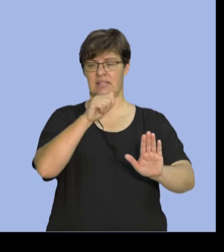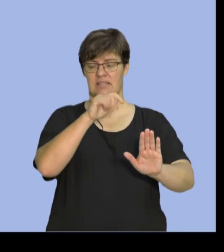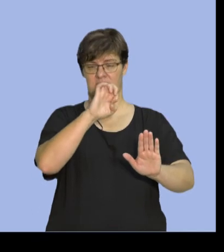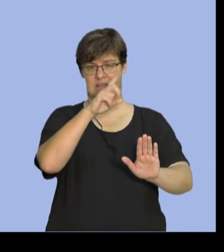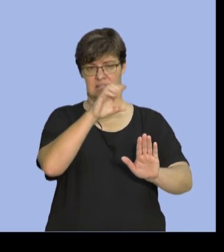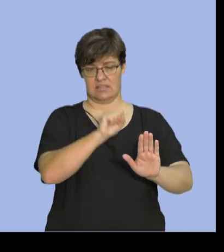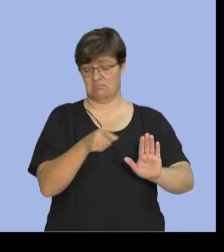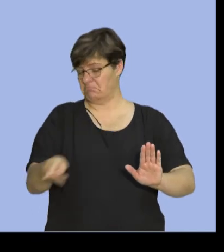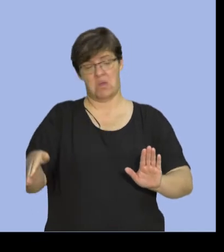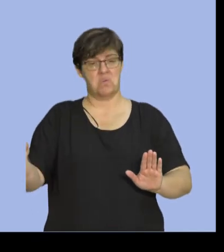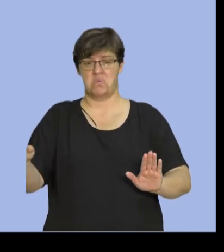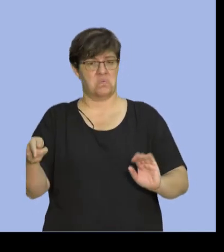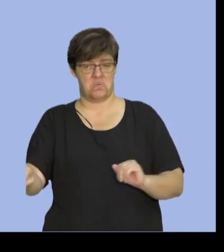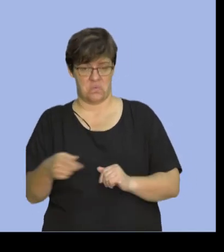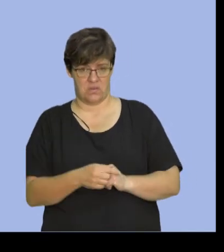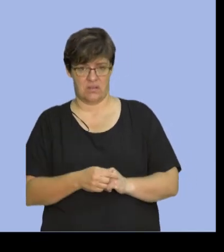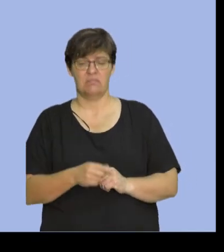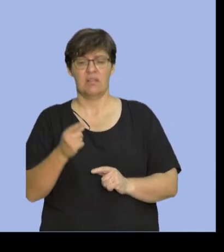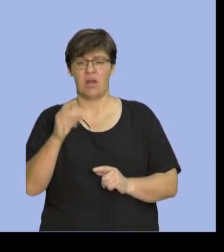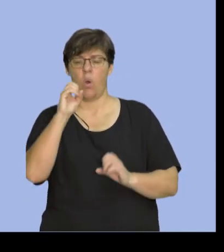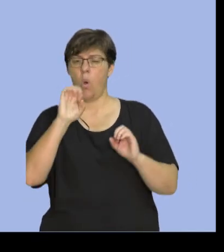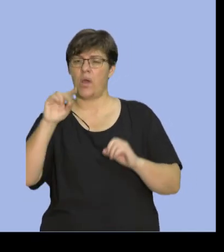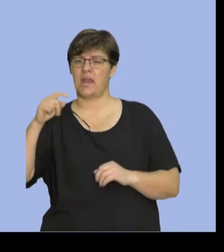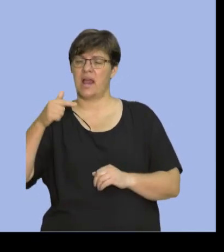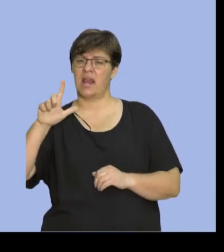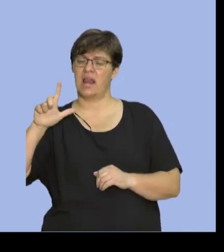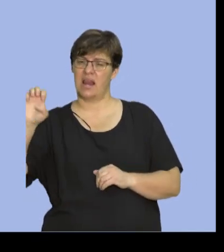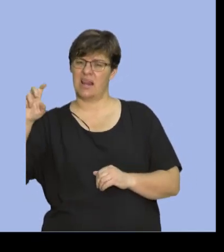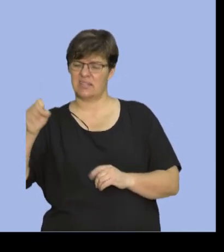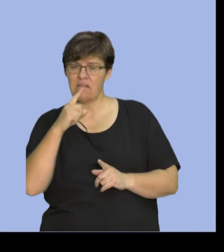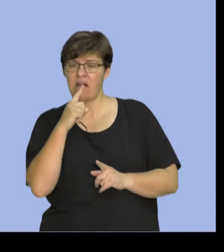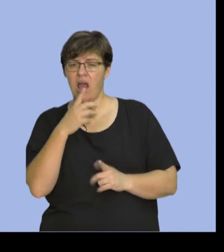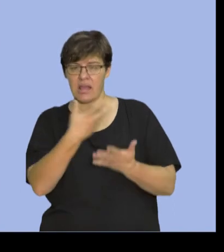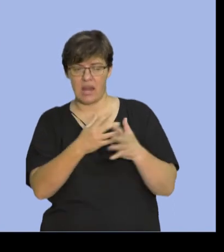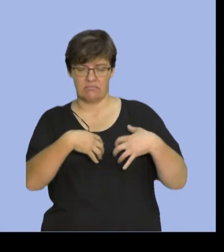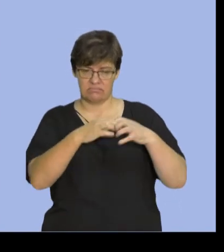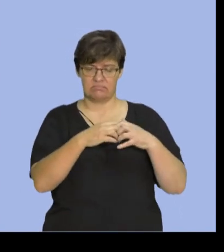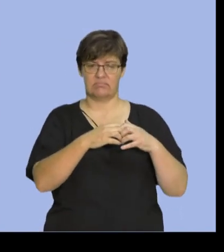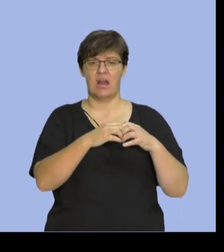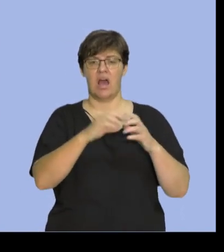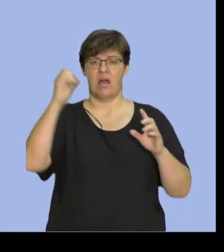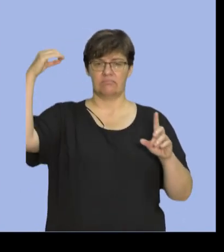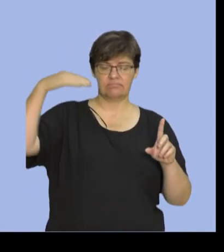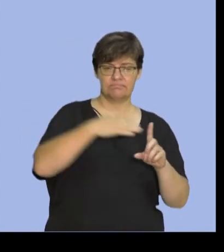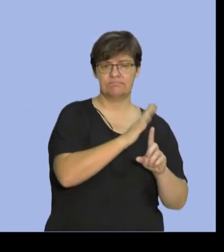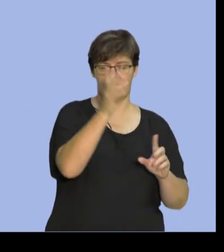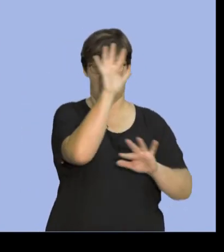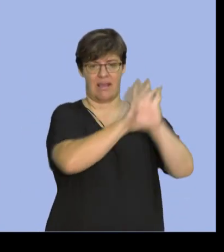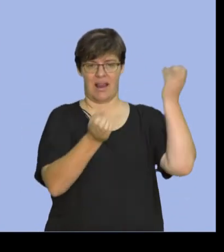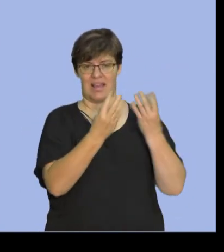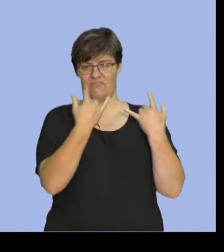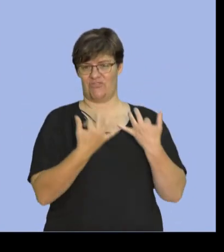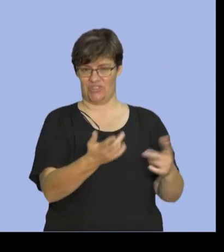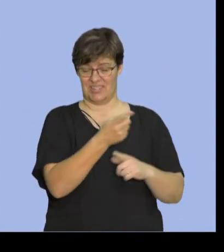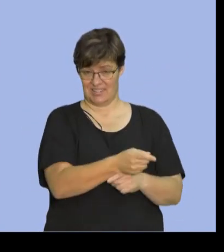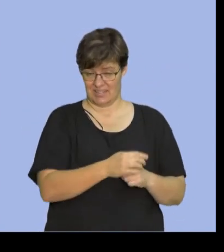not contain these. And these are organelles that allow for the plant to be able to photosynthesize and give them color. So the